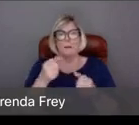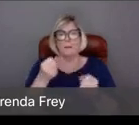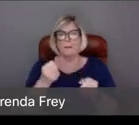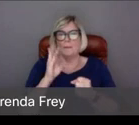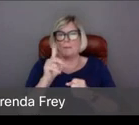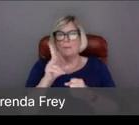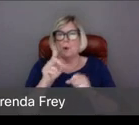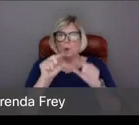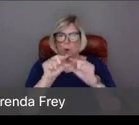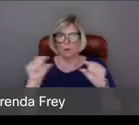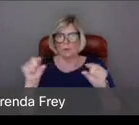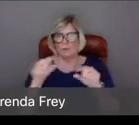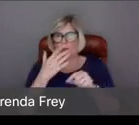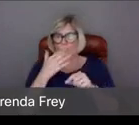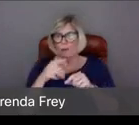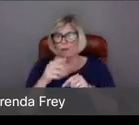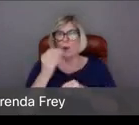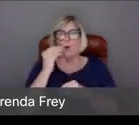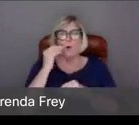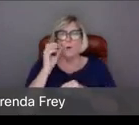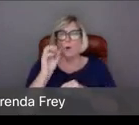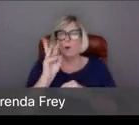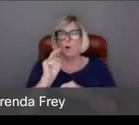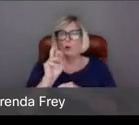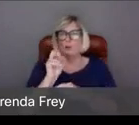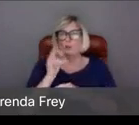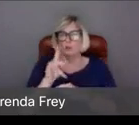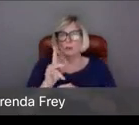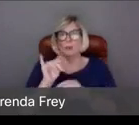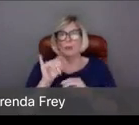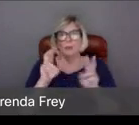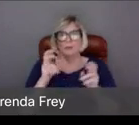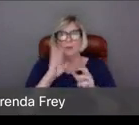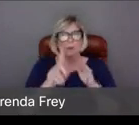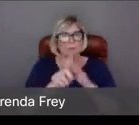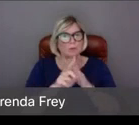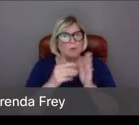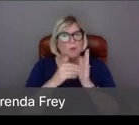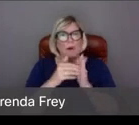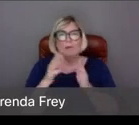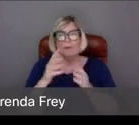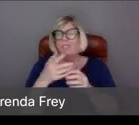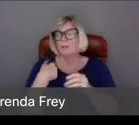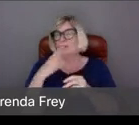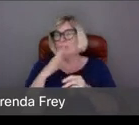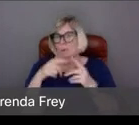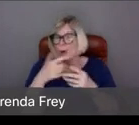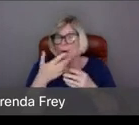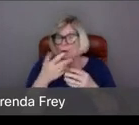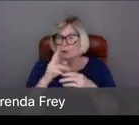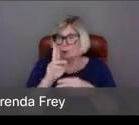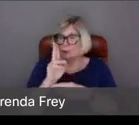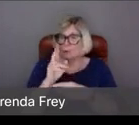is homeownership. That's going to come up a lot. I mentioned that in addition to apartments and what kind of units